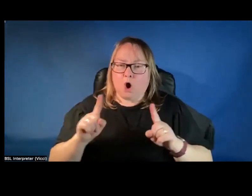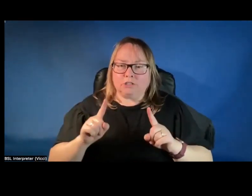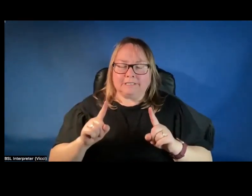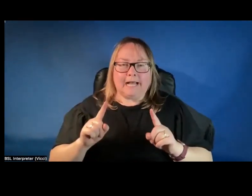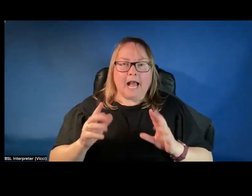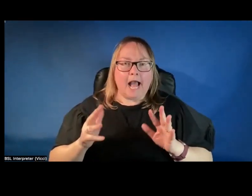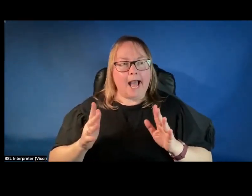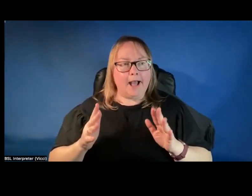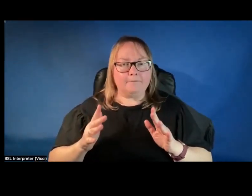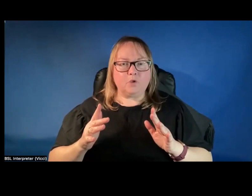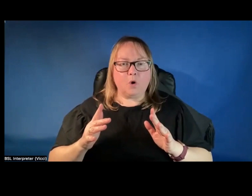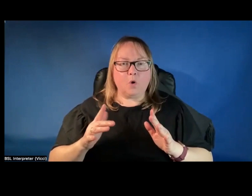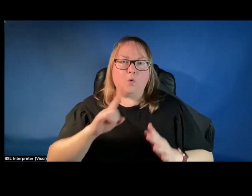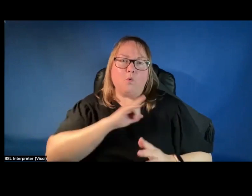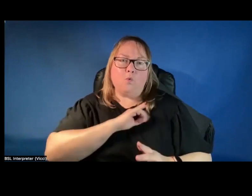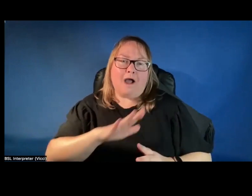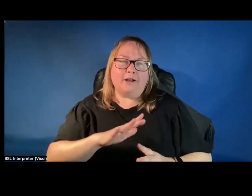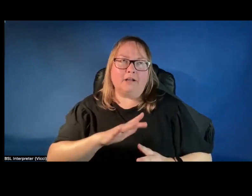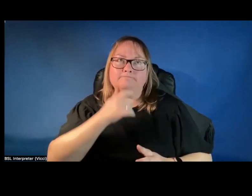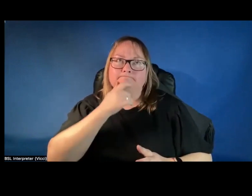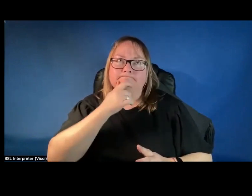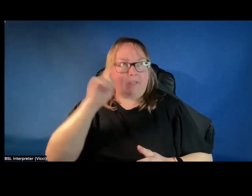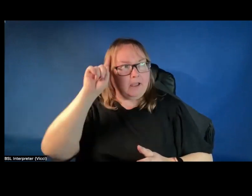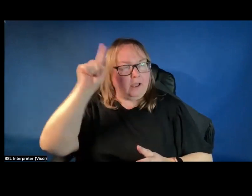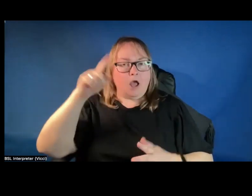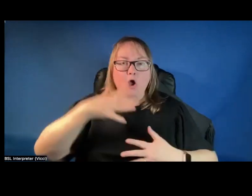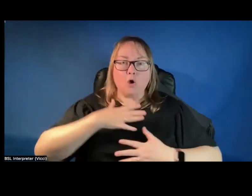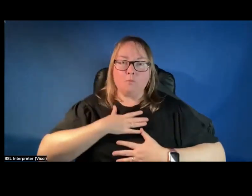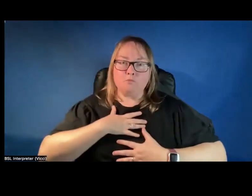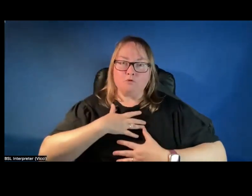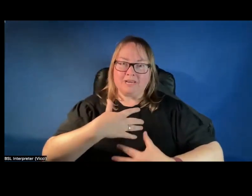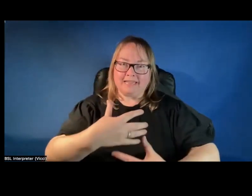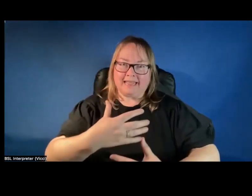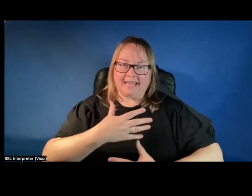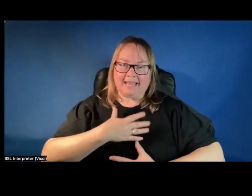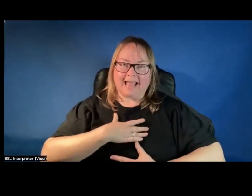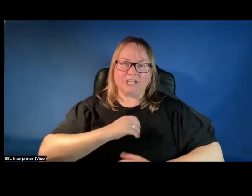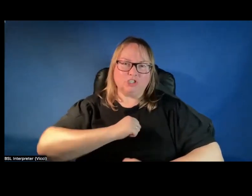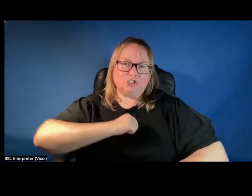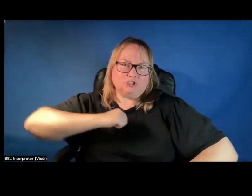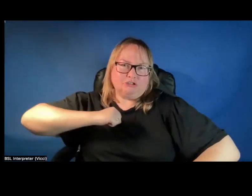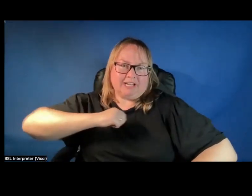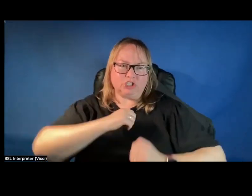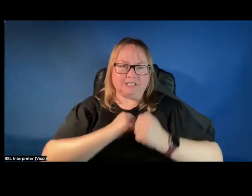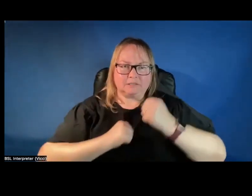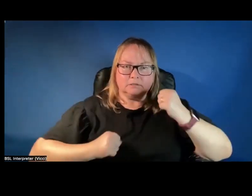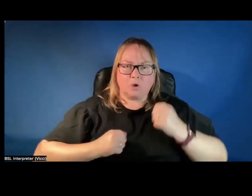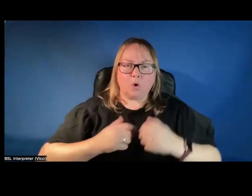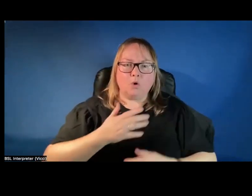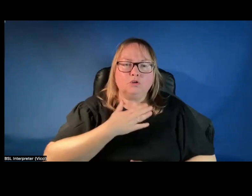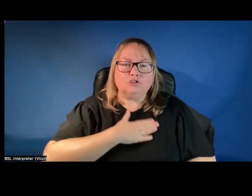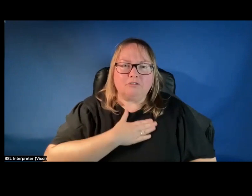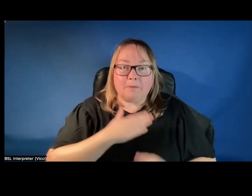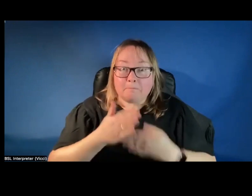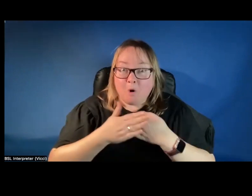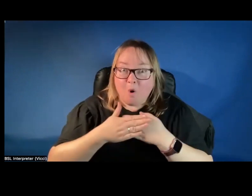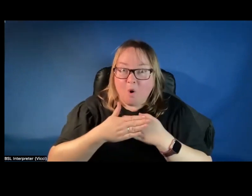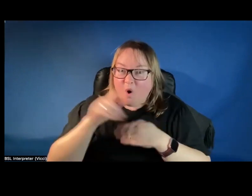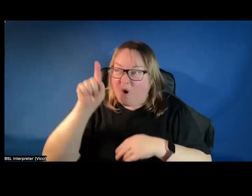breaths and do a few stretches. Oh, sorry. I'm just having to let people